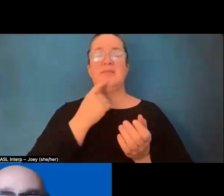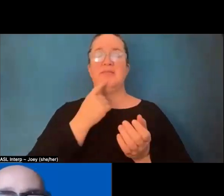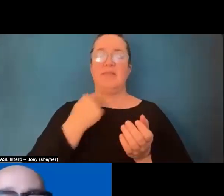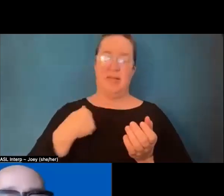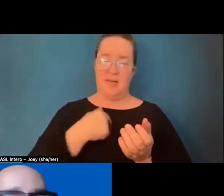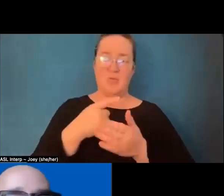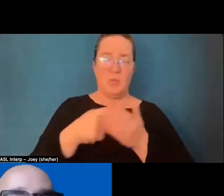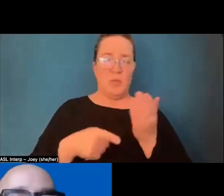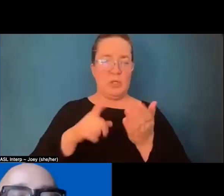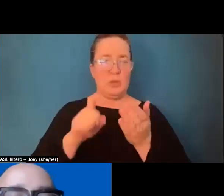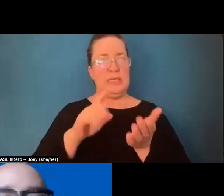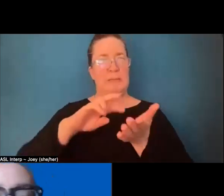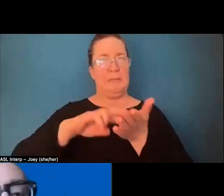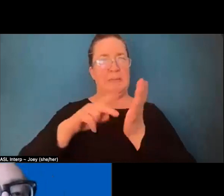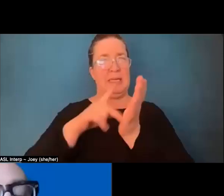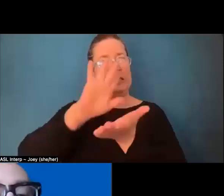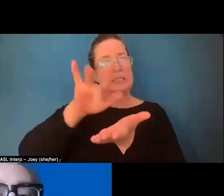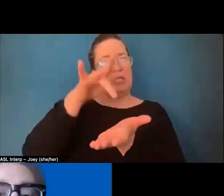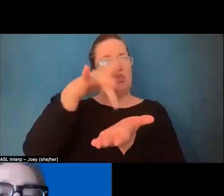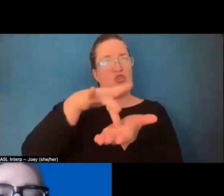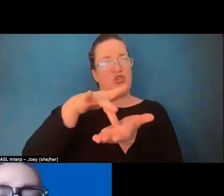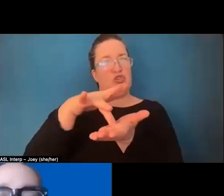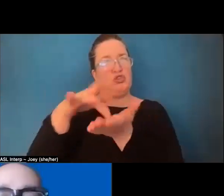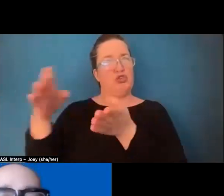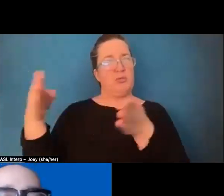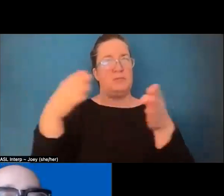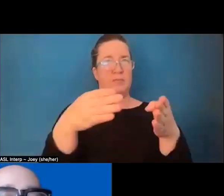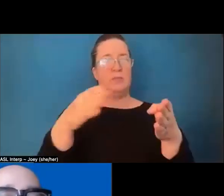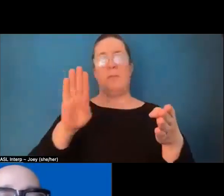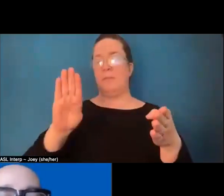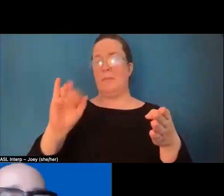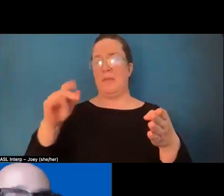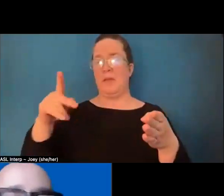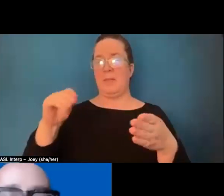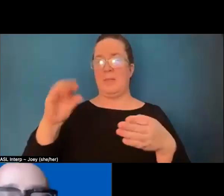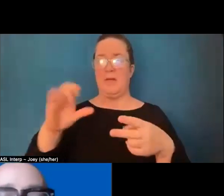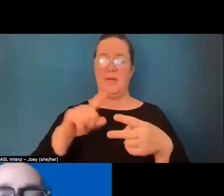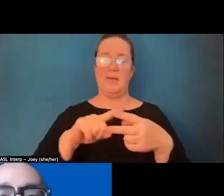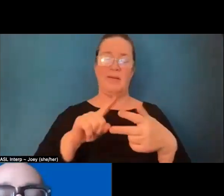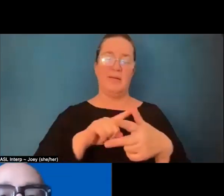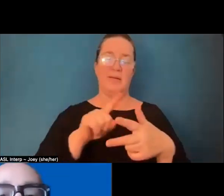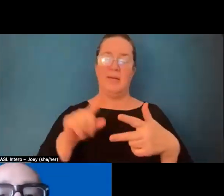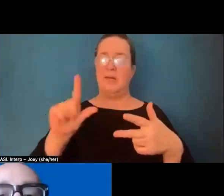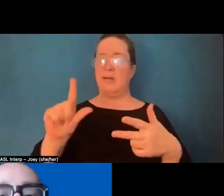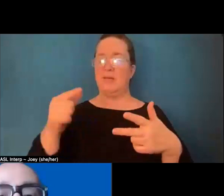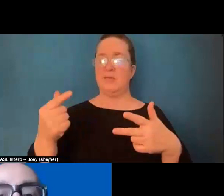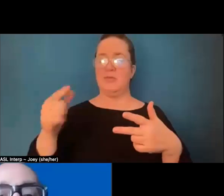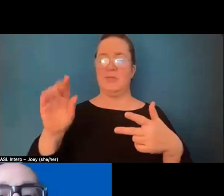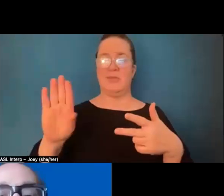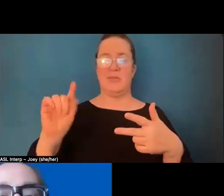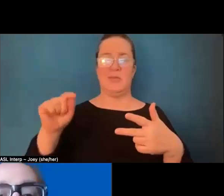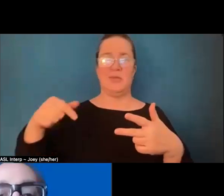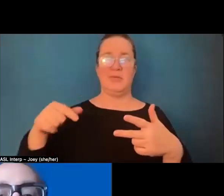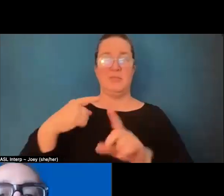centering BIPOC, LGBTQ+, and people with disabilities? Absolutely. And we touched on this a little bit,